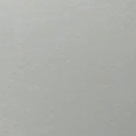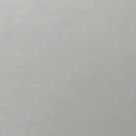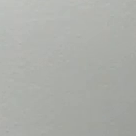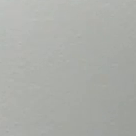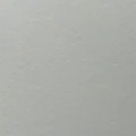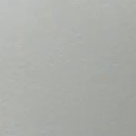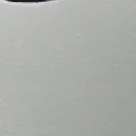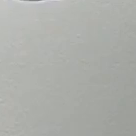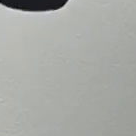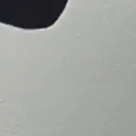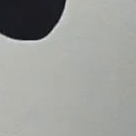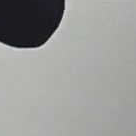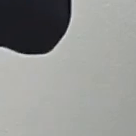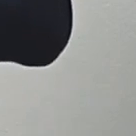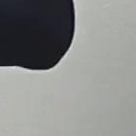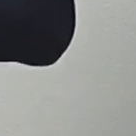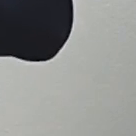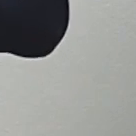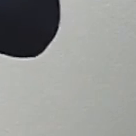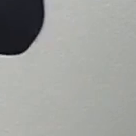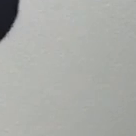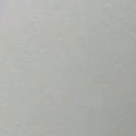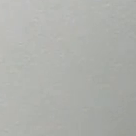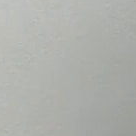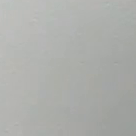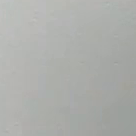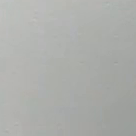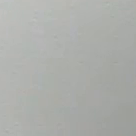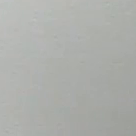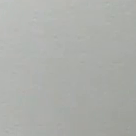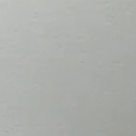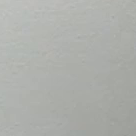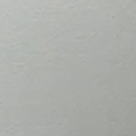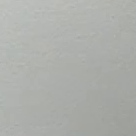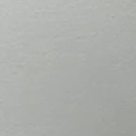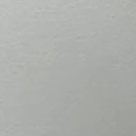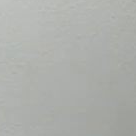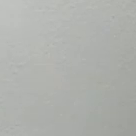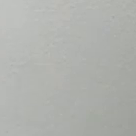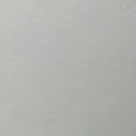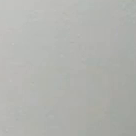The Bible says that by faith the worlds were created.